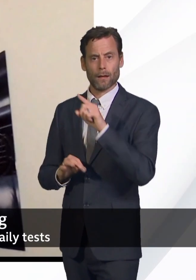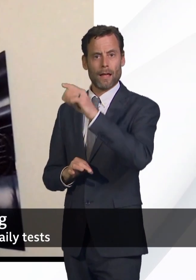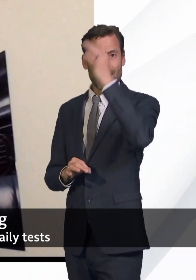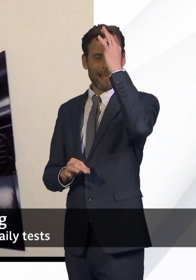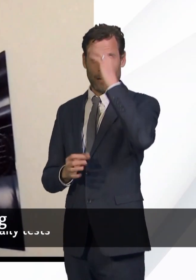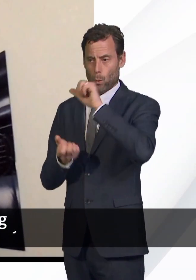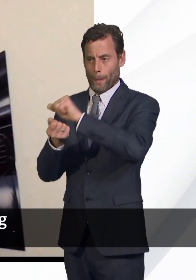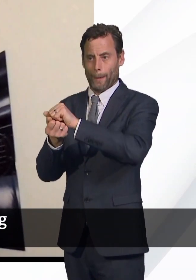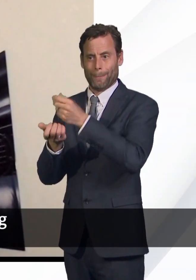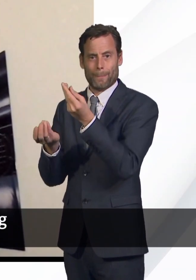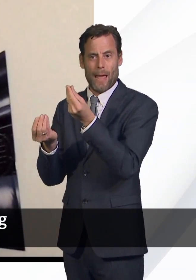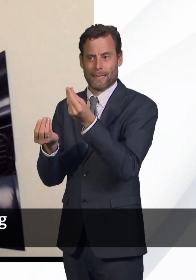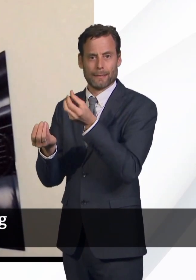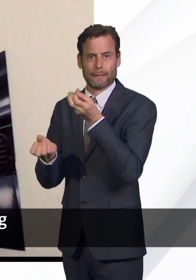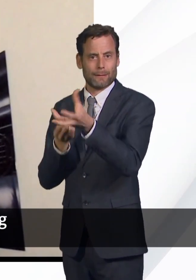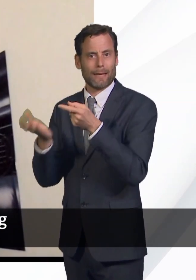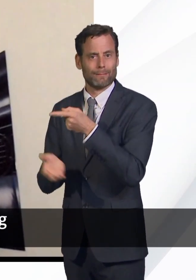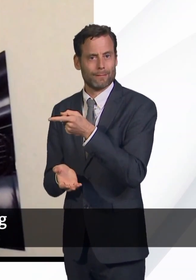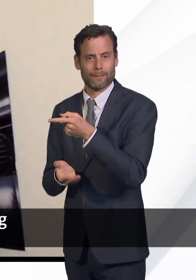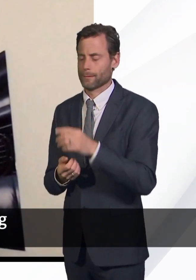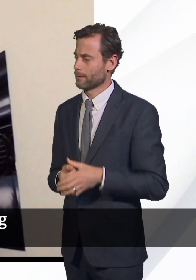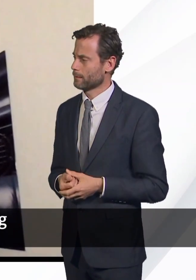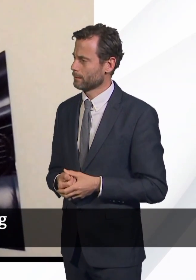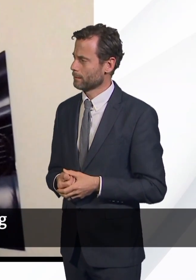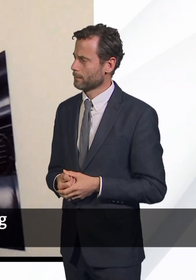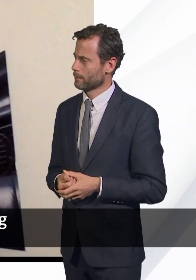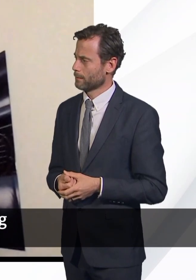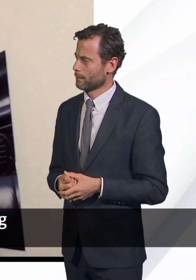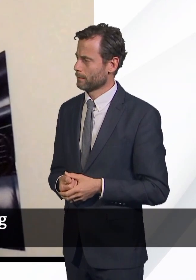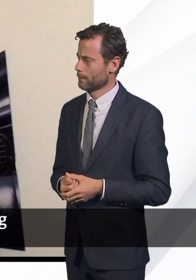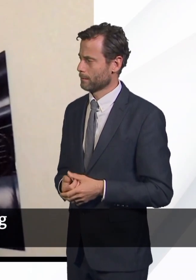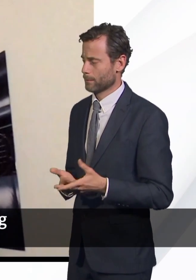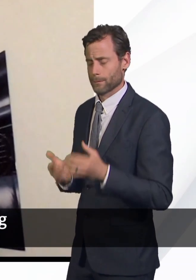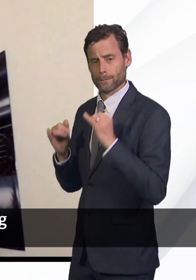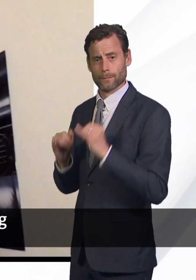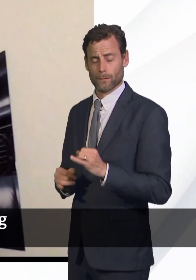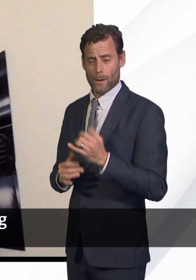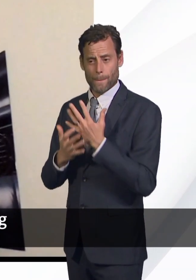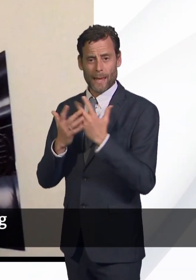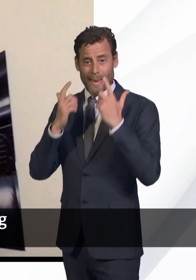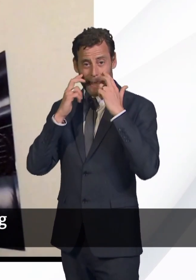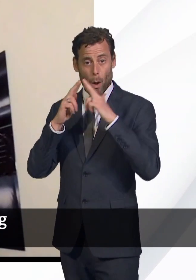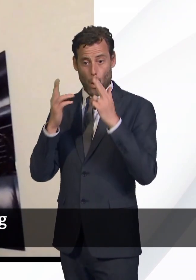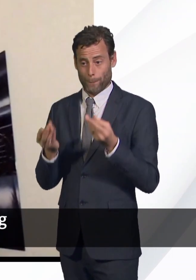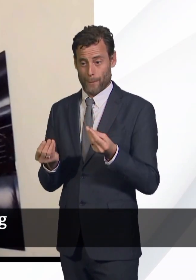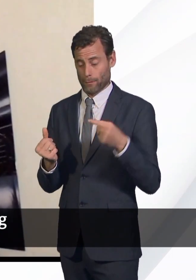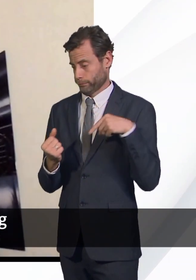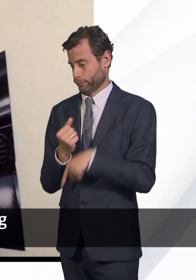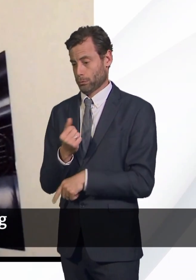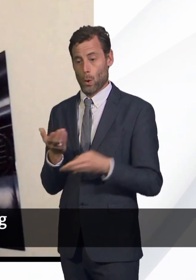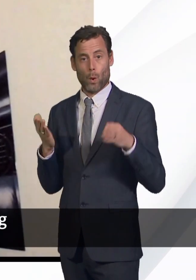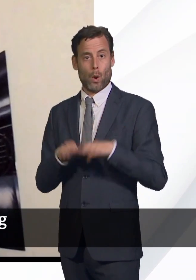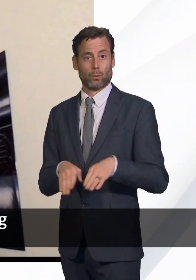homes to spend the money on whatever they need to spend the money on, because some of them are closing? We reported last night on one which has now moved residents